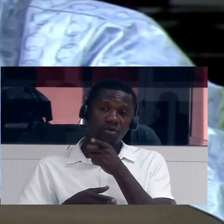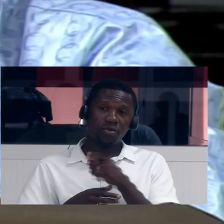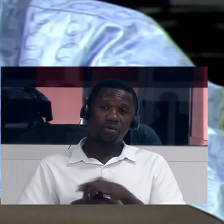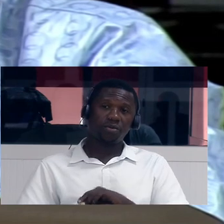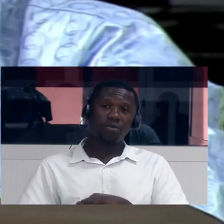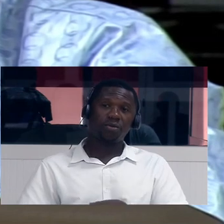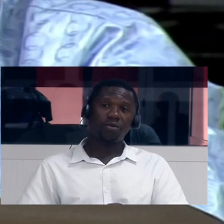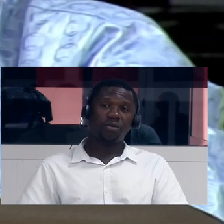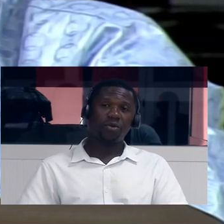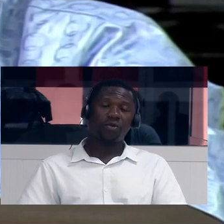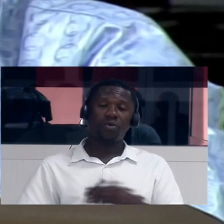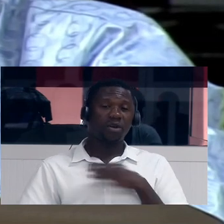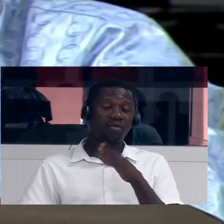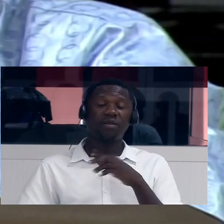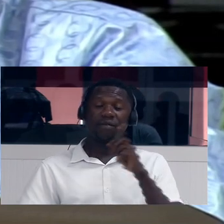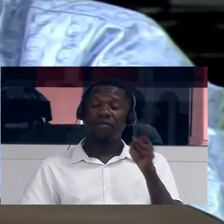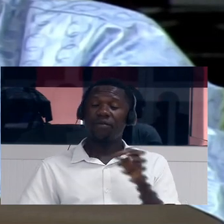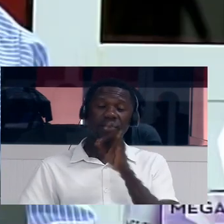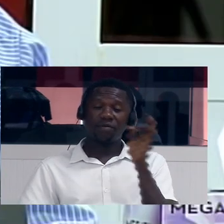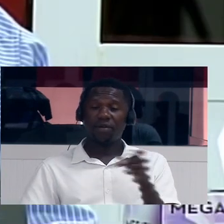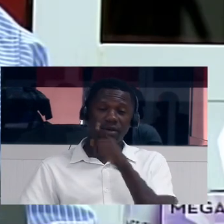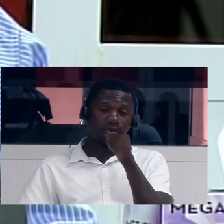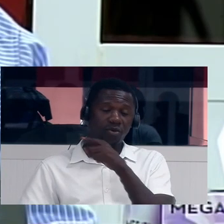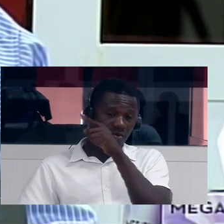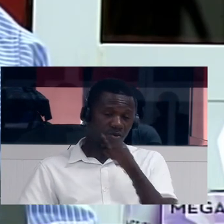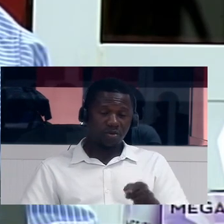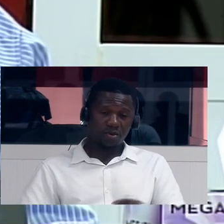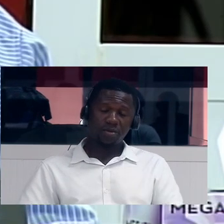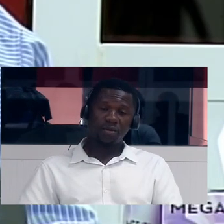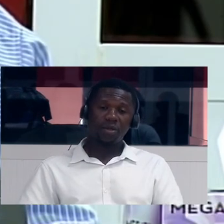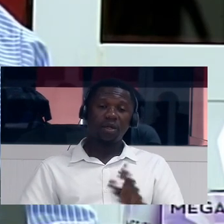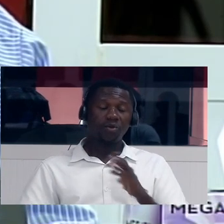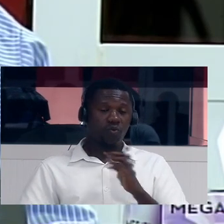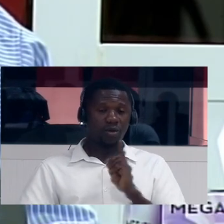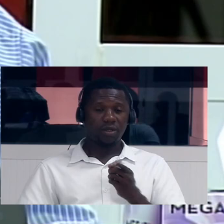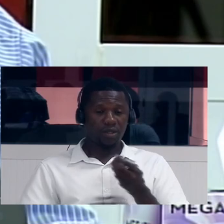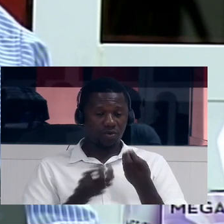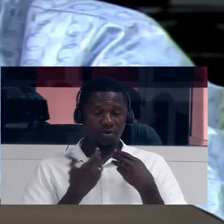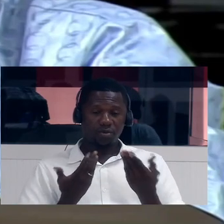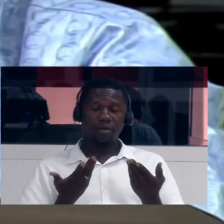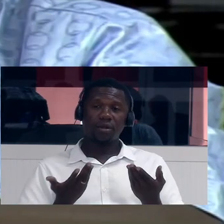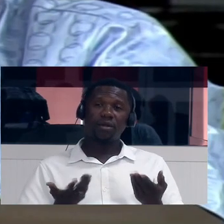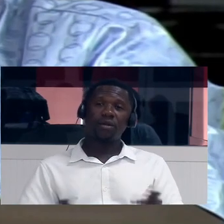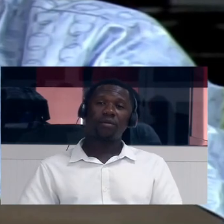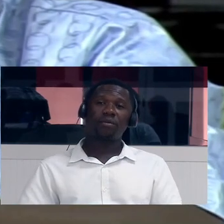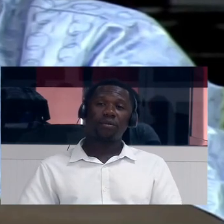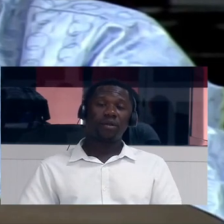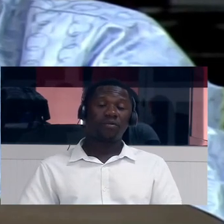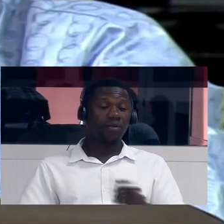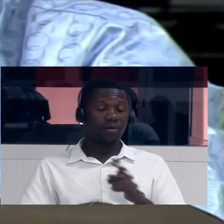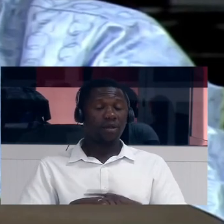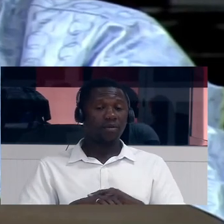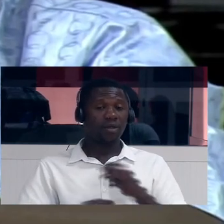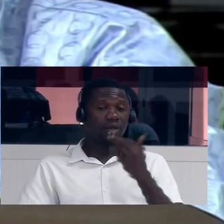been woefully wrong? That is what he told me. In fact, by 9